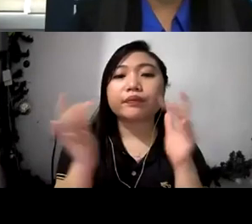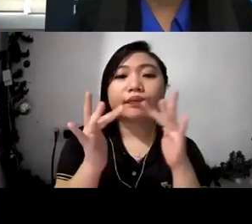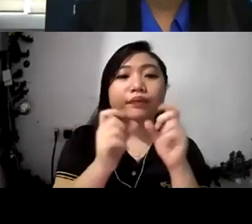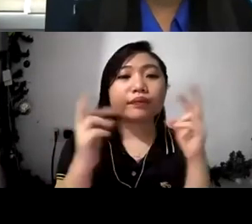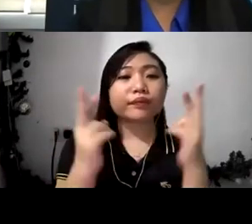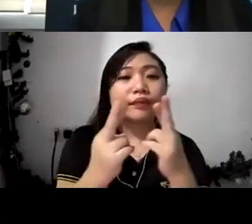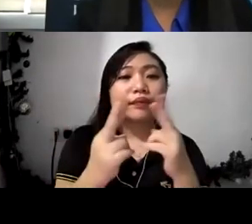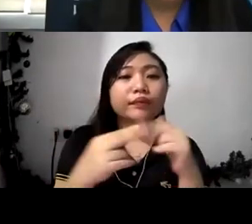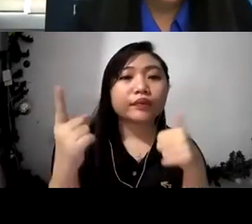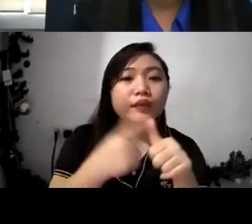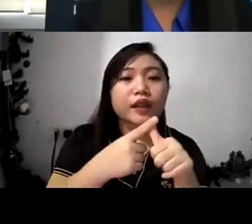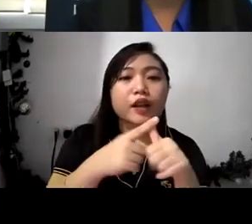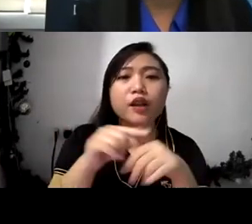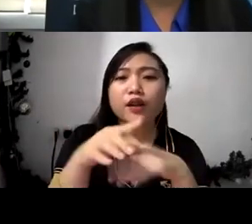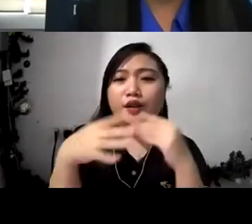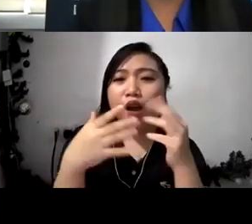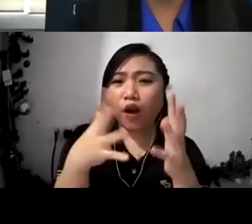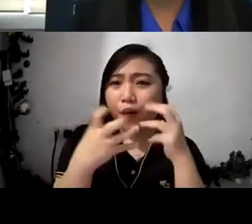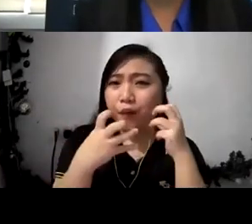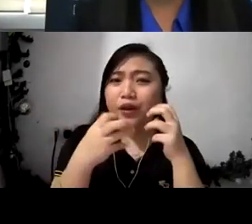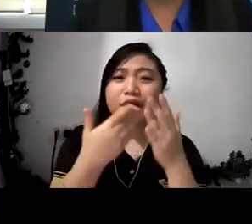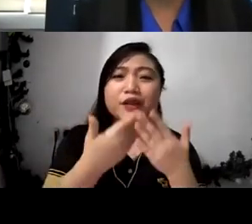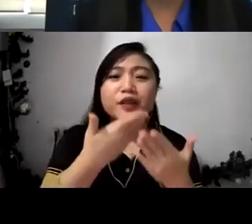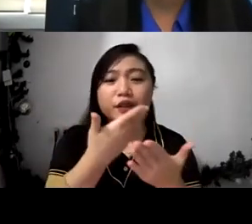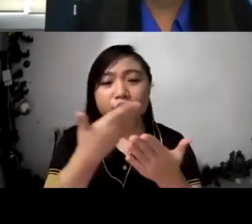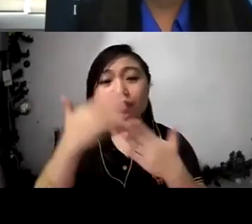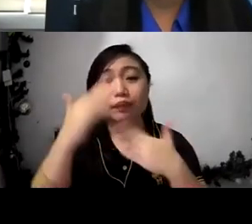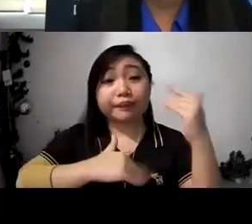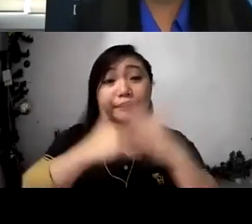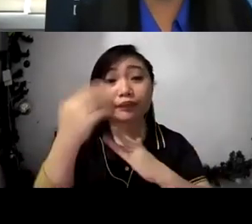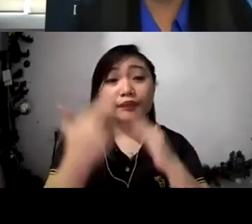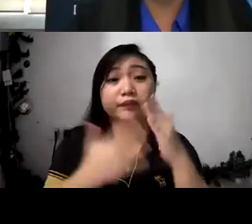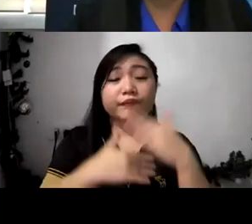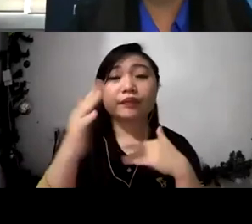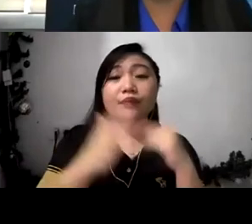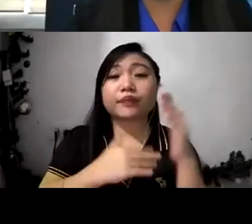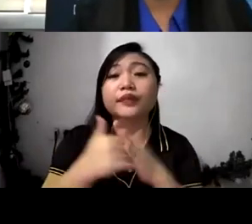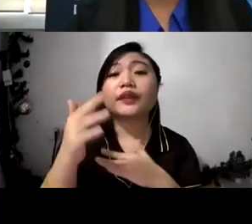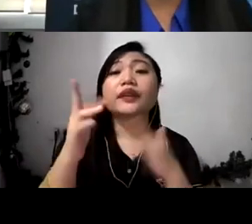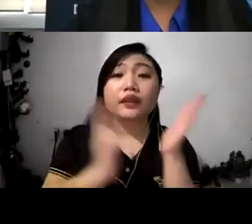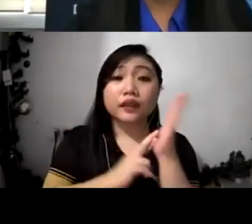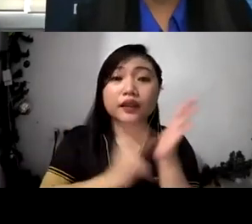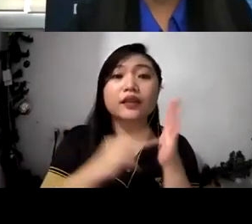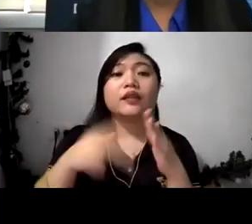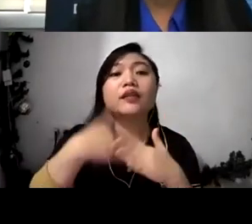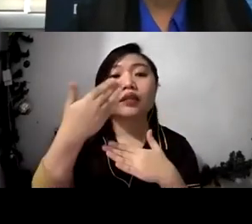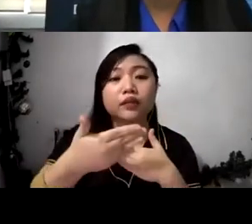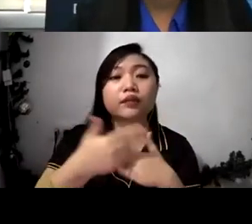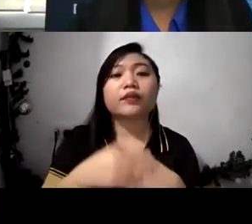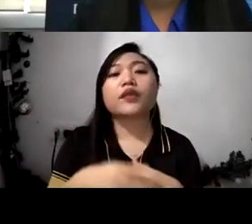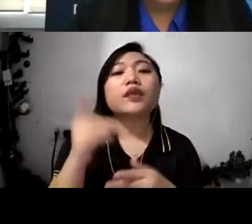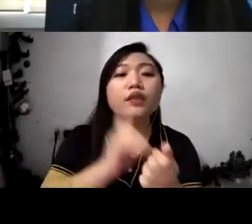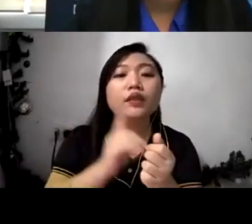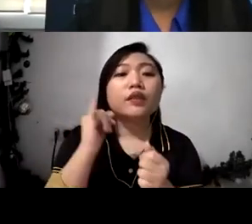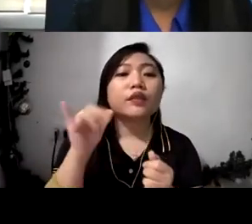Do you want to build an archive, an introduction to core archival functions? This was delivered by Dr. Ira S.